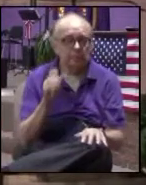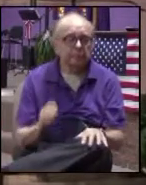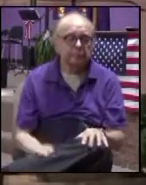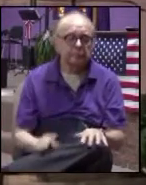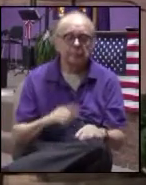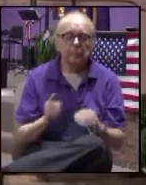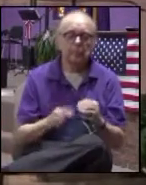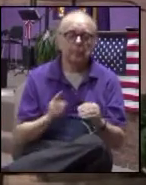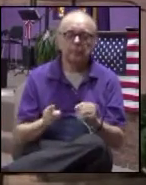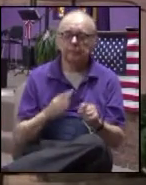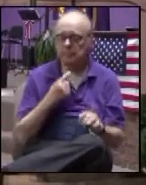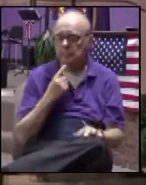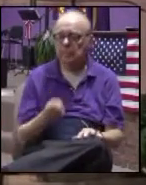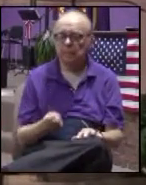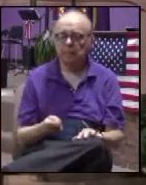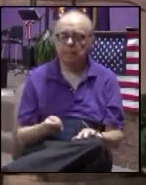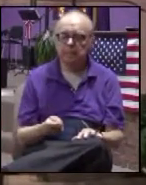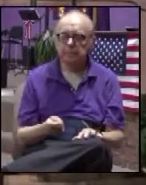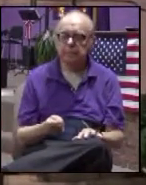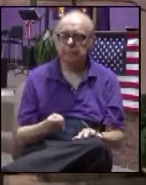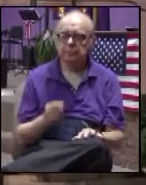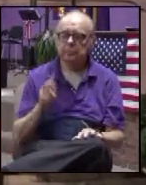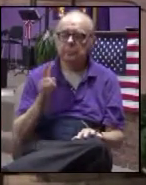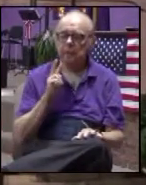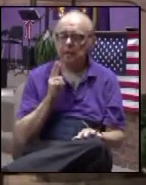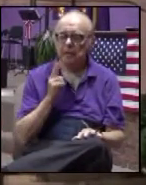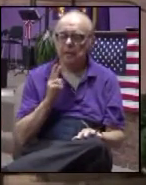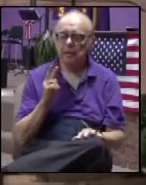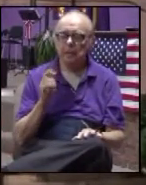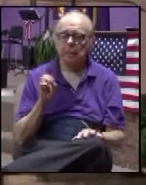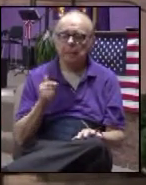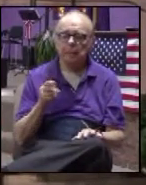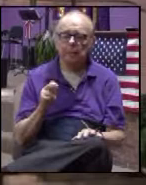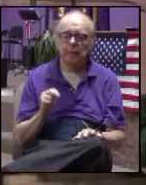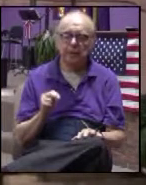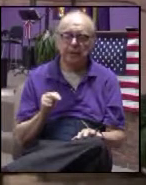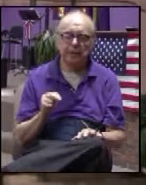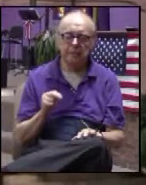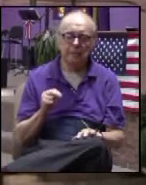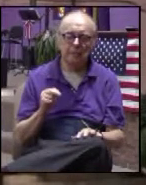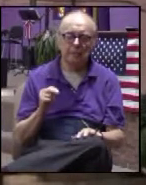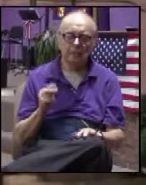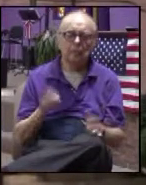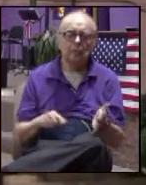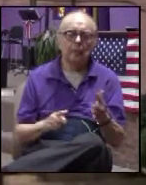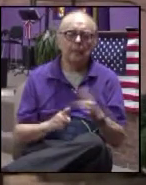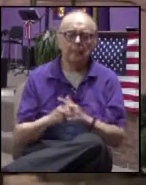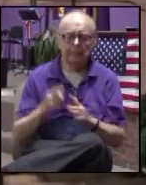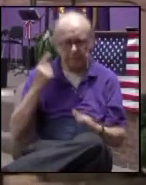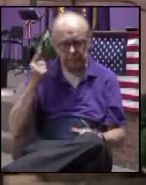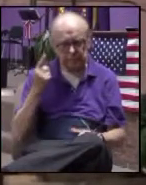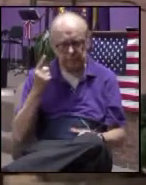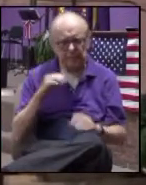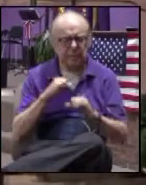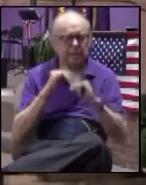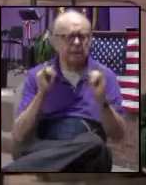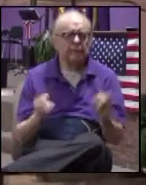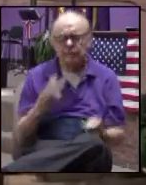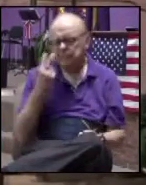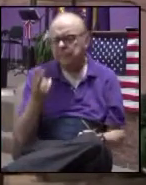How about when I say vegan? What's the first thing that pops into your mind or the image?